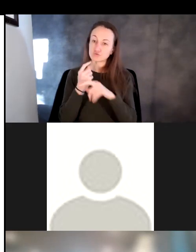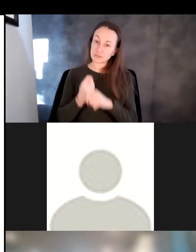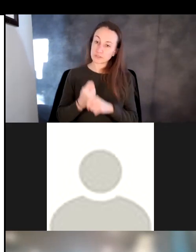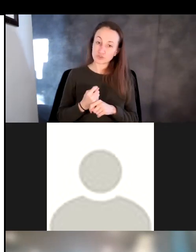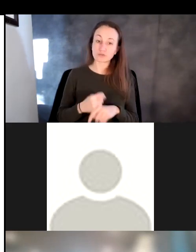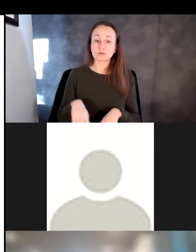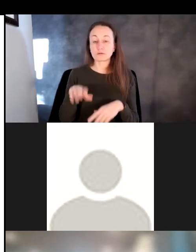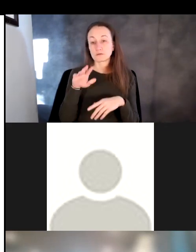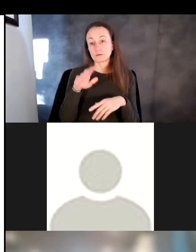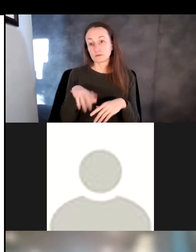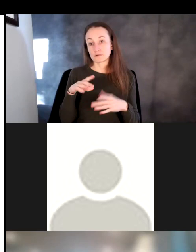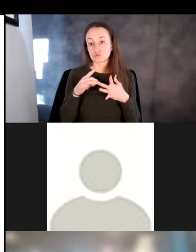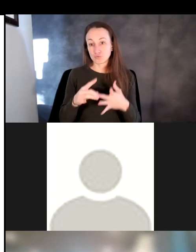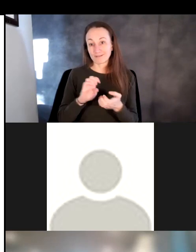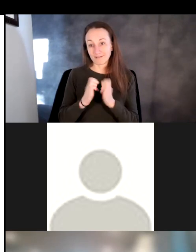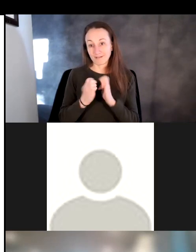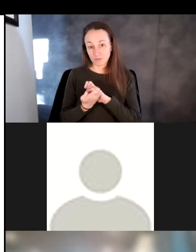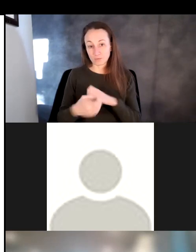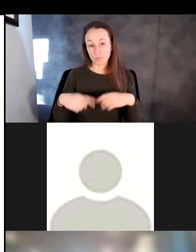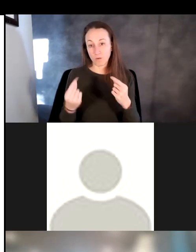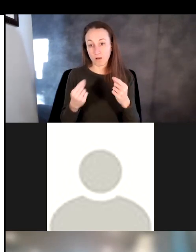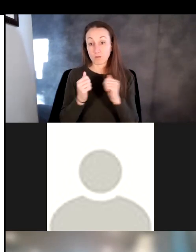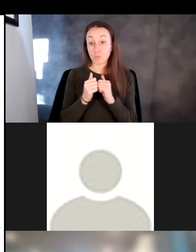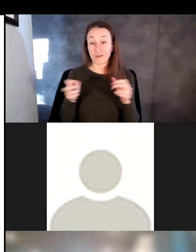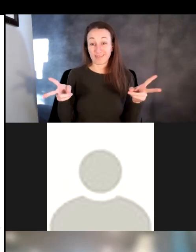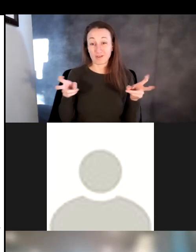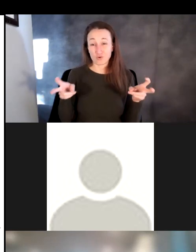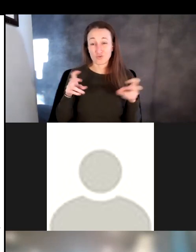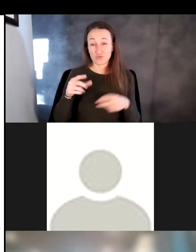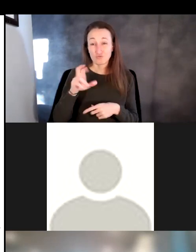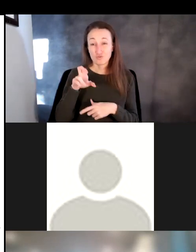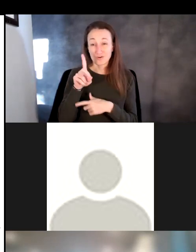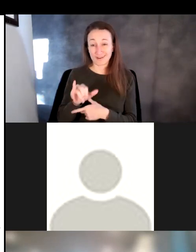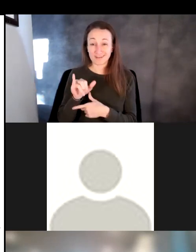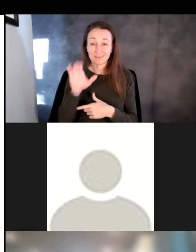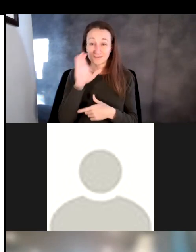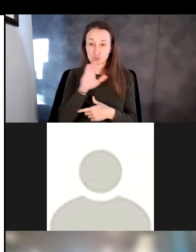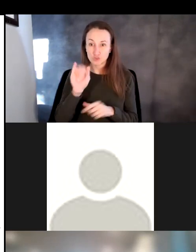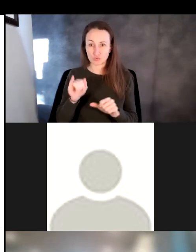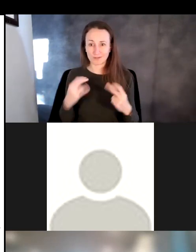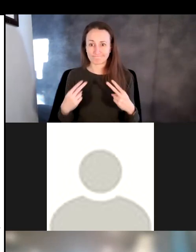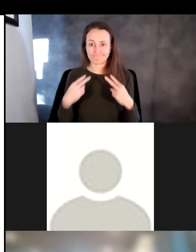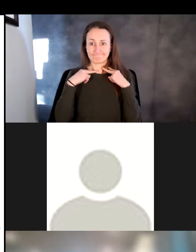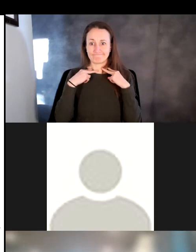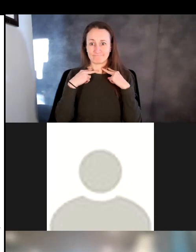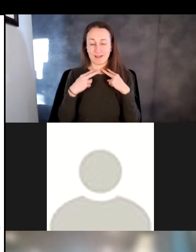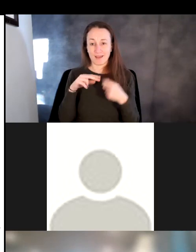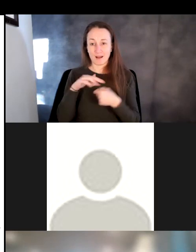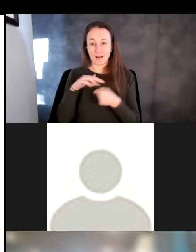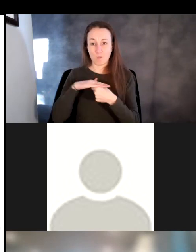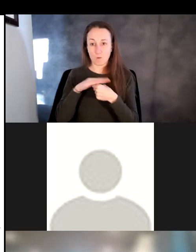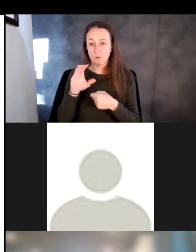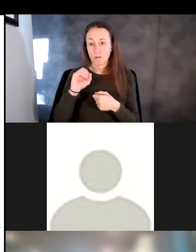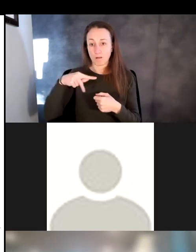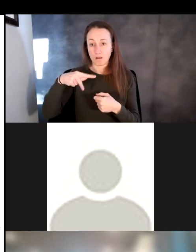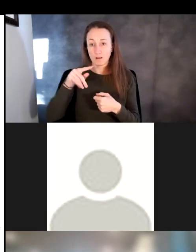evolution is that with a greedy search, you can get trapped at local optima. So say,